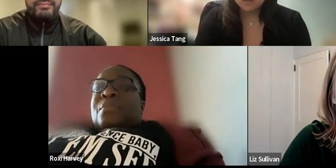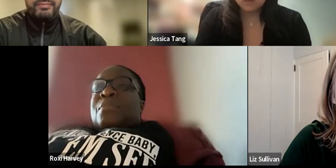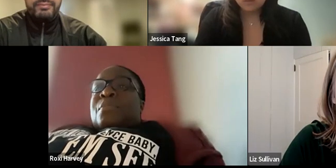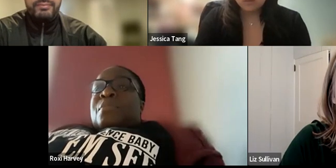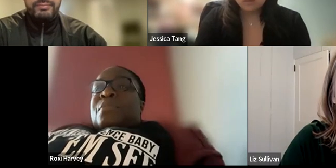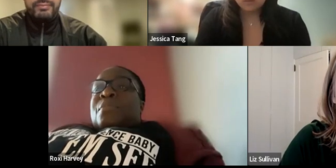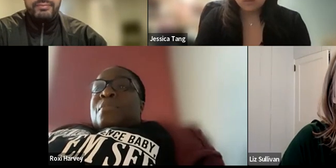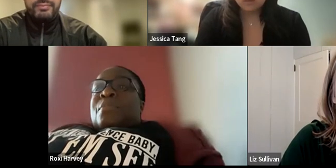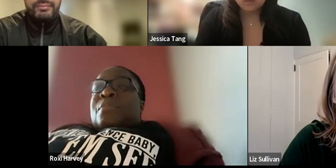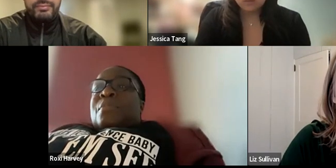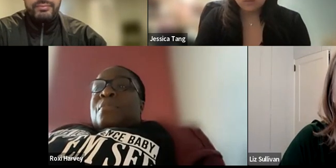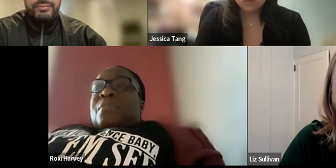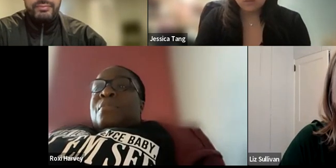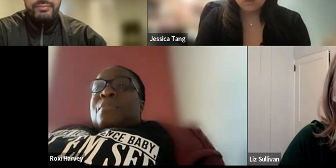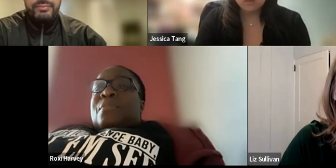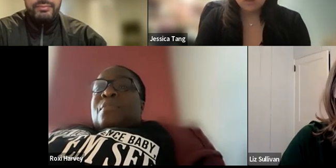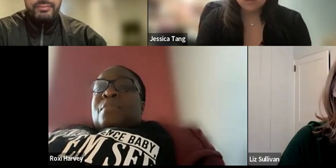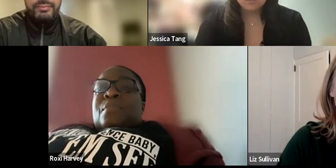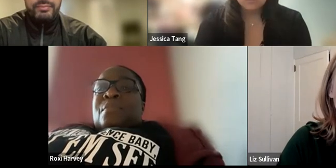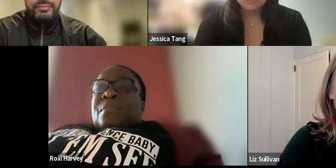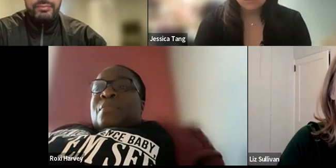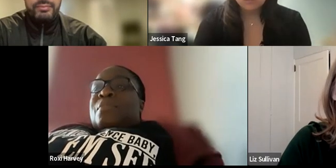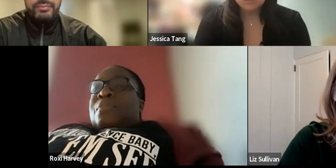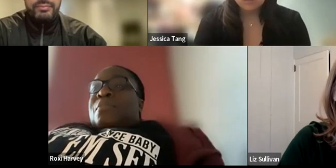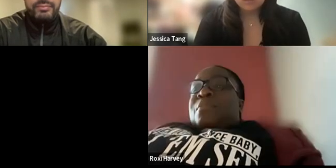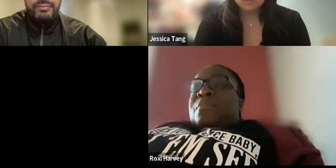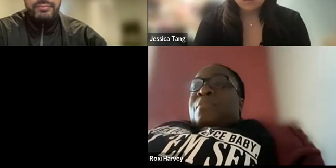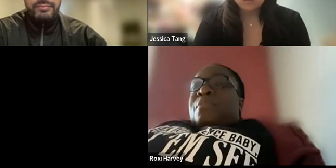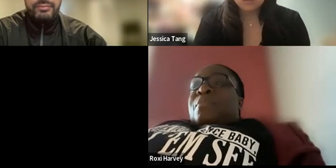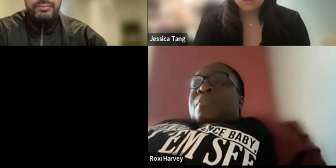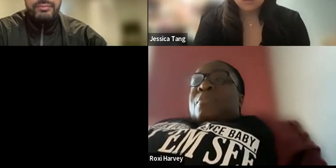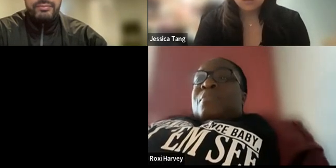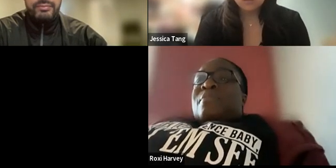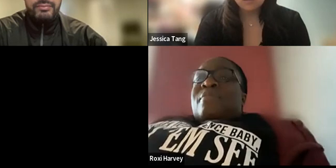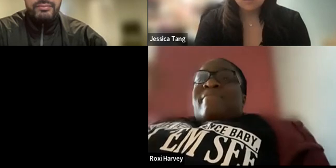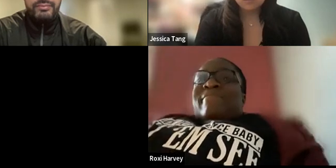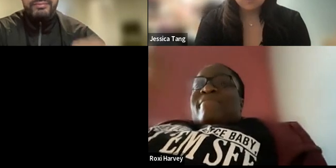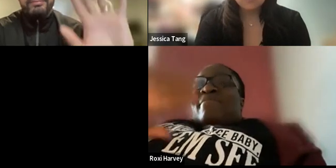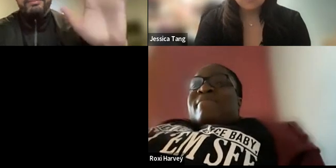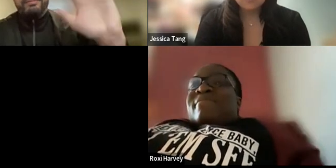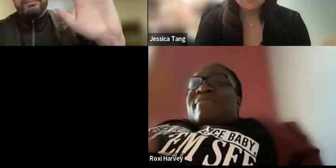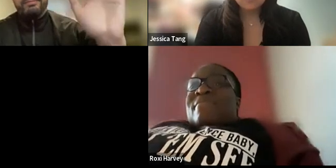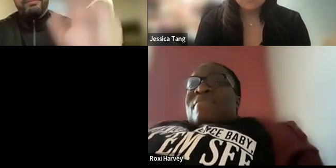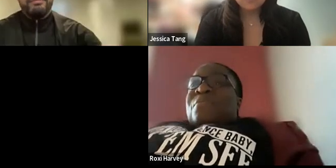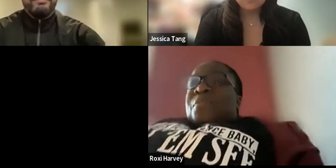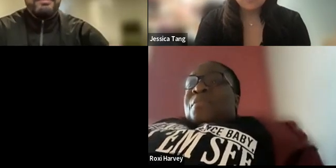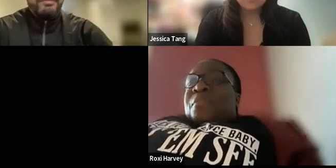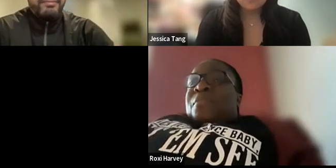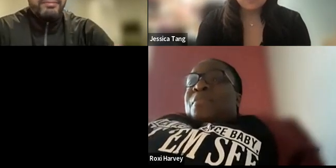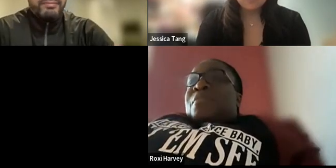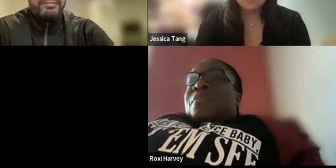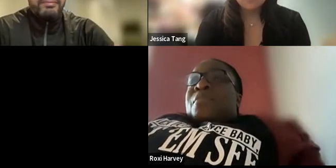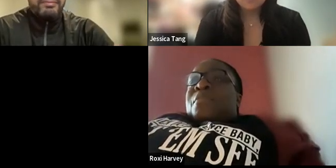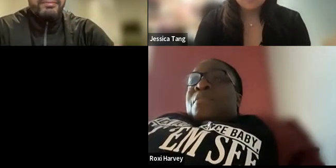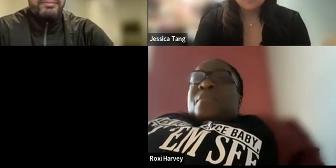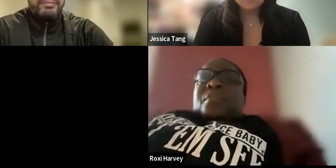Yes. Mr. McNeil, it's unanimous, thank you. Okay, thank you, good night everybody. Thank you for your good work. Liz, can you and